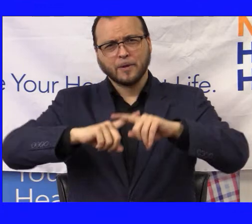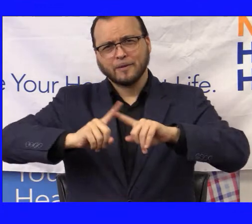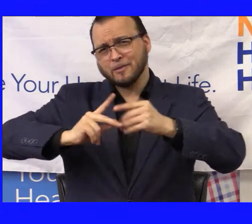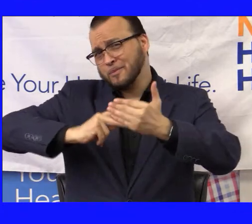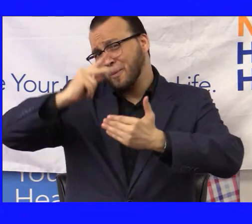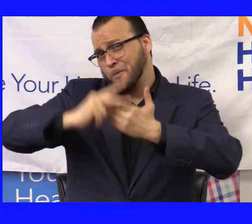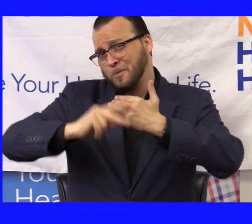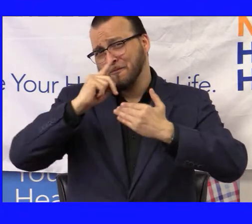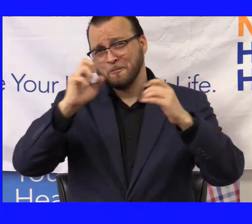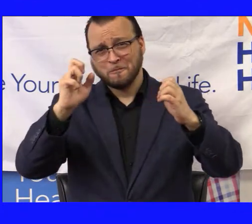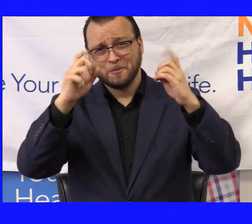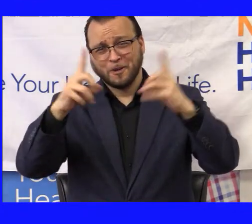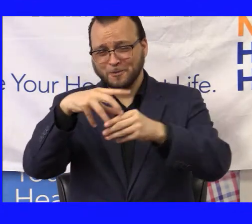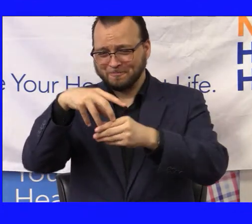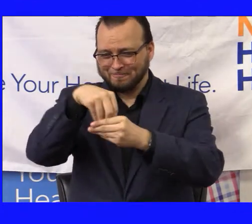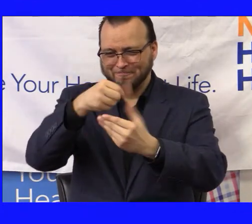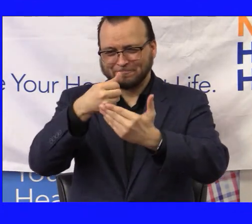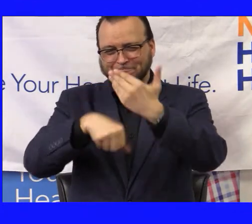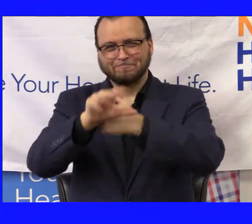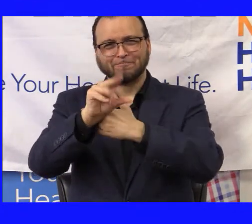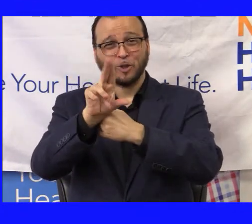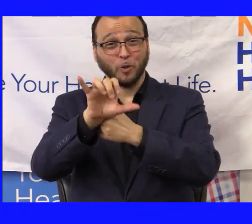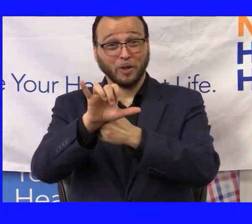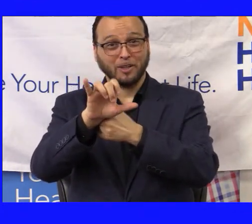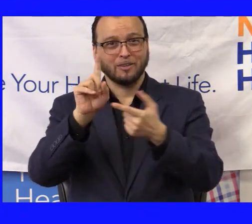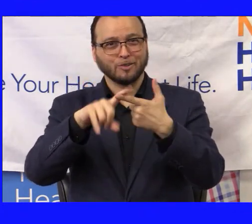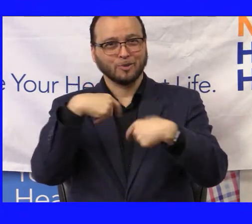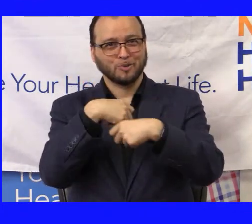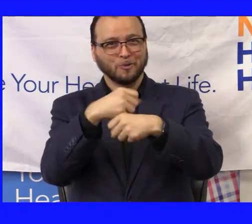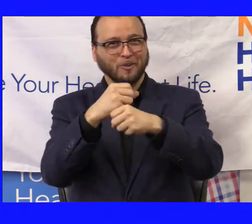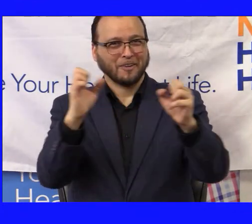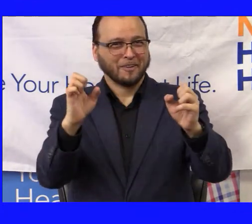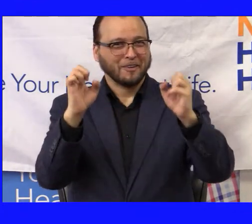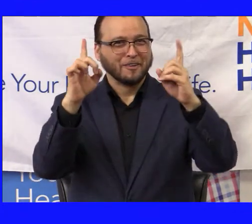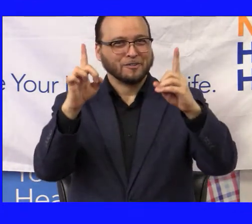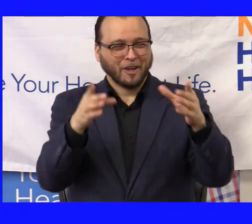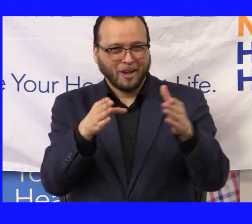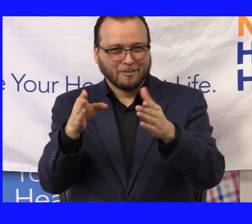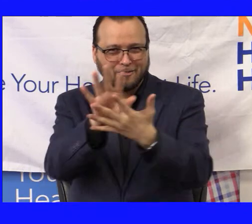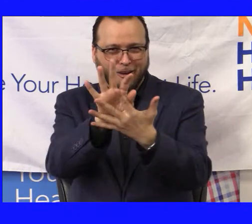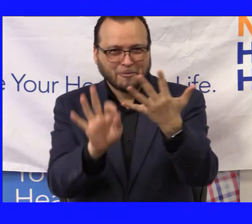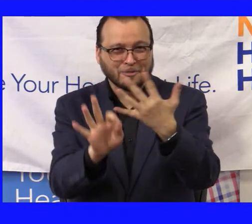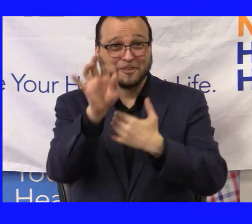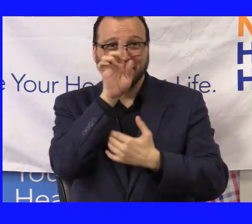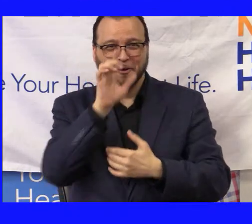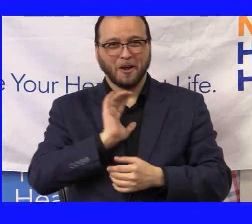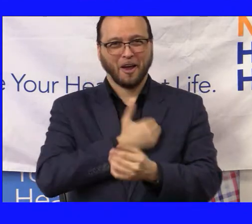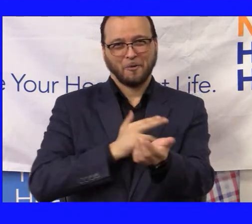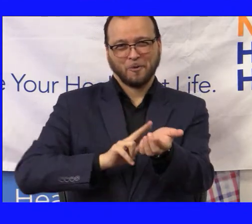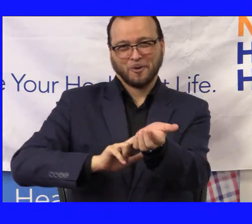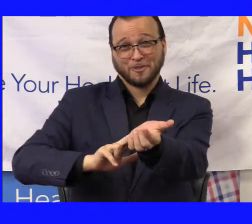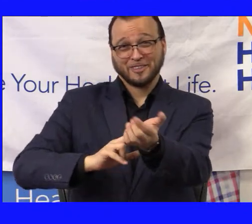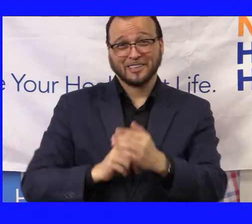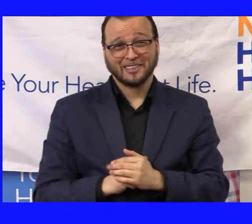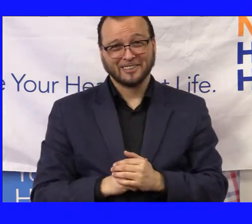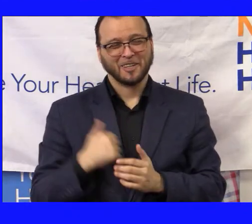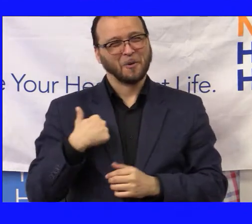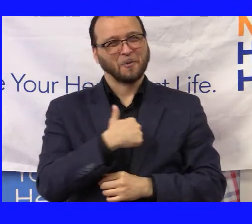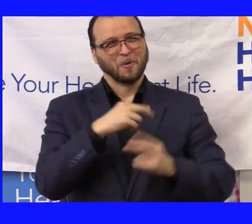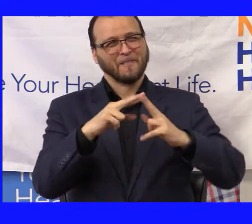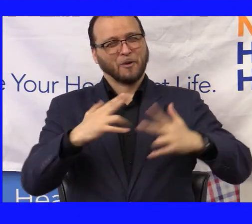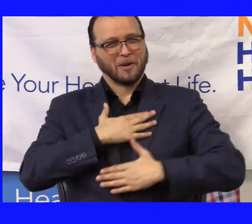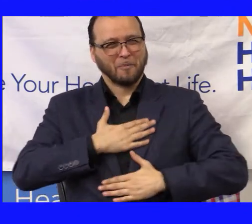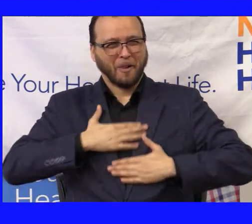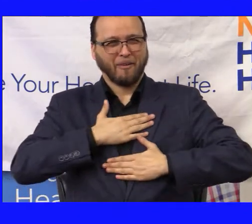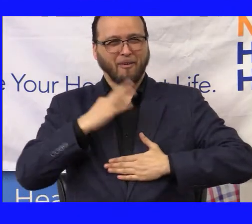for education within CUNY to create educational pathways for our nurses. And so we're very pleased of